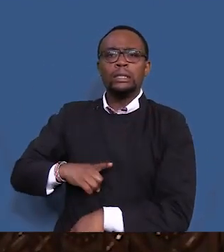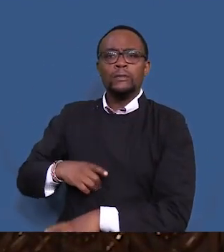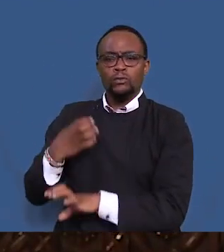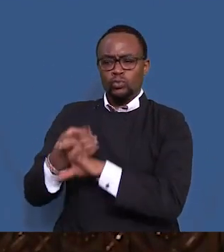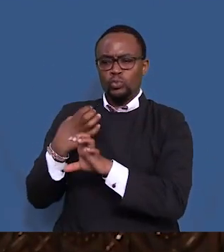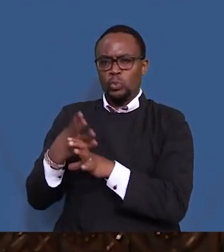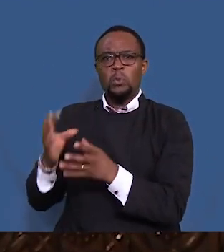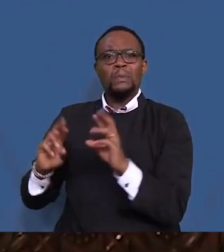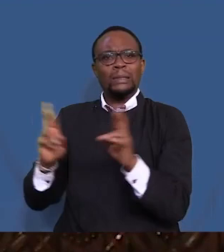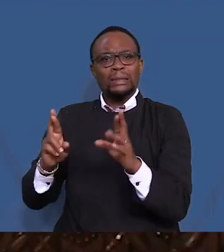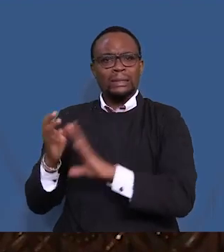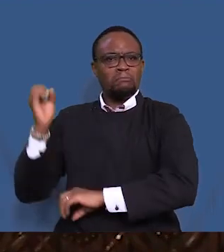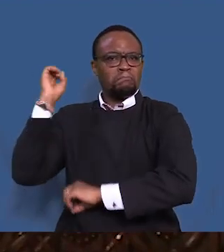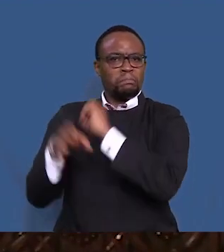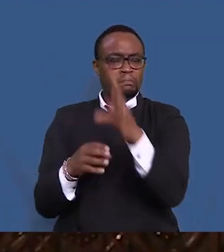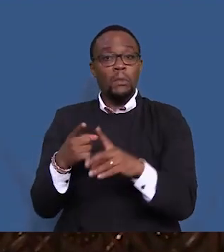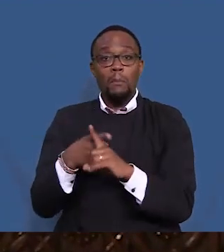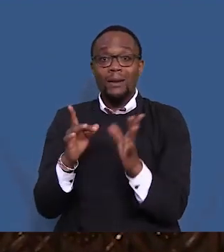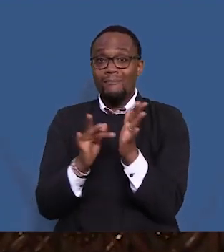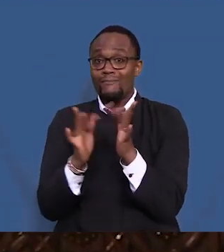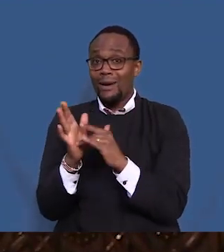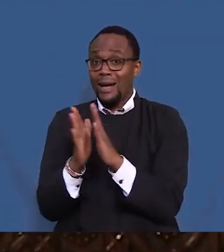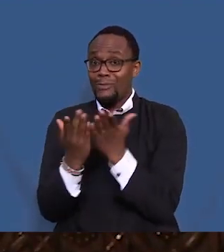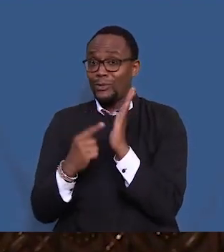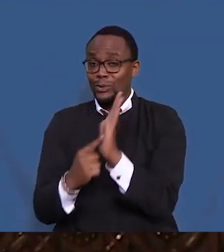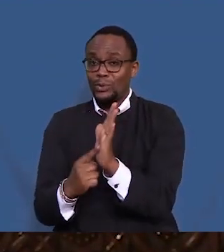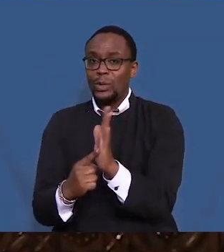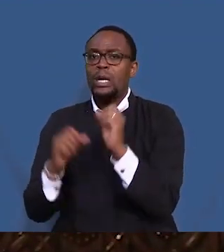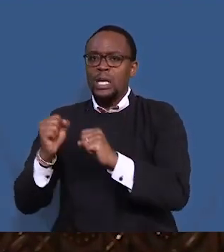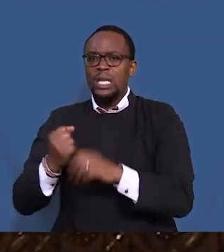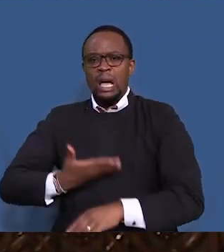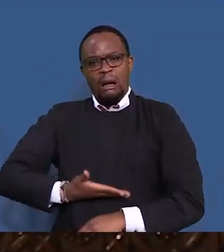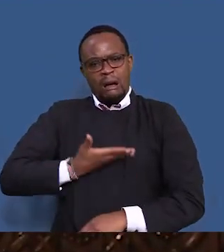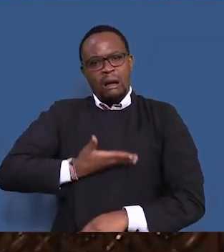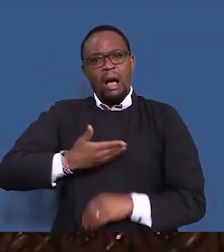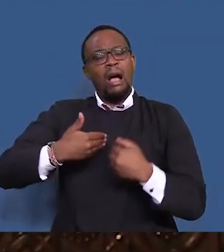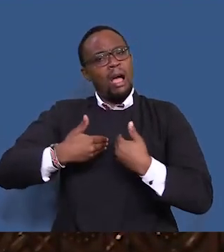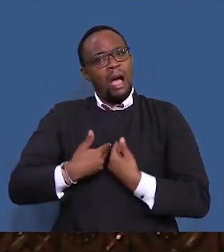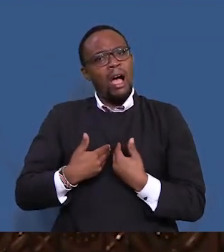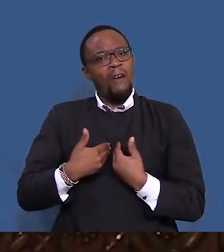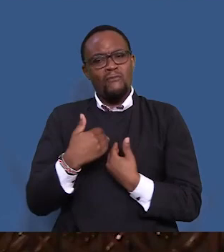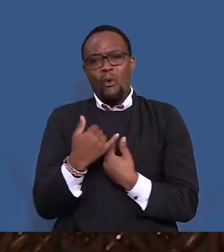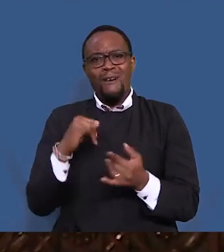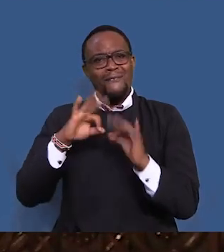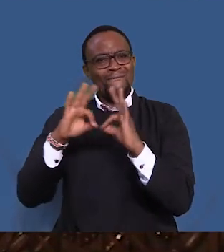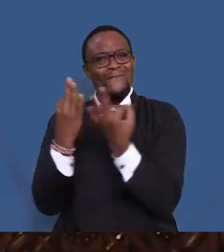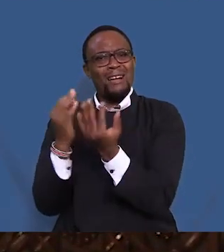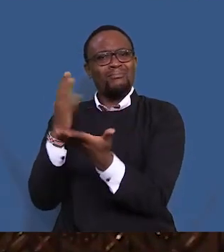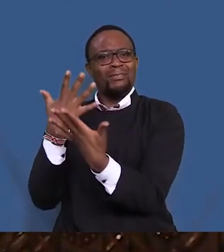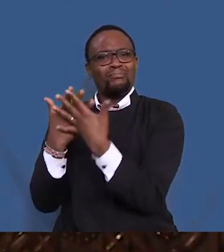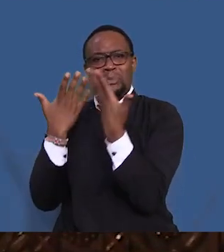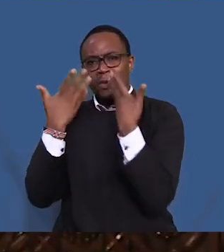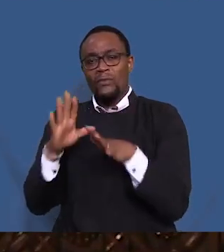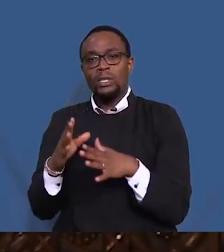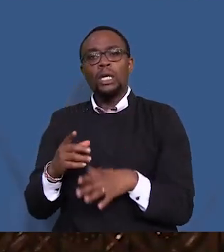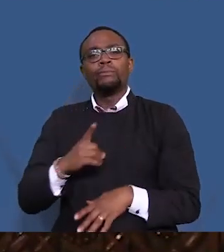stone. But the Bible declares that even though they threatened to kill him, David